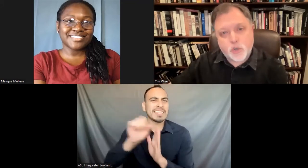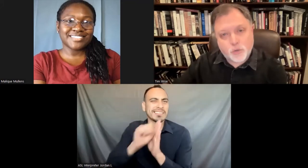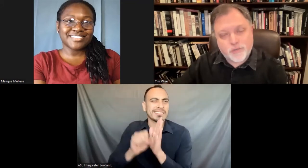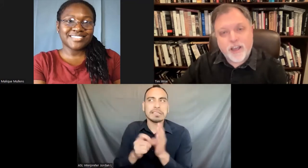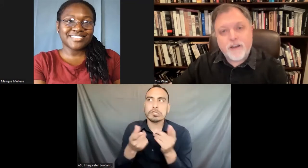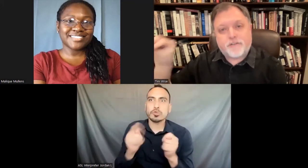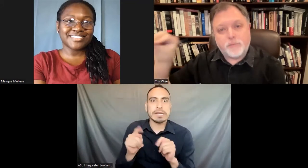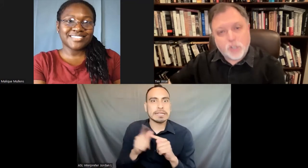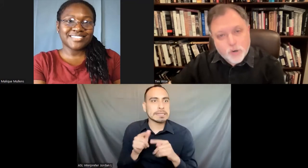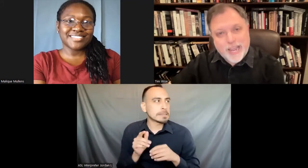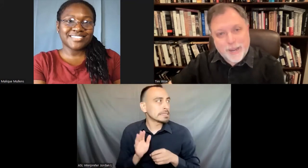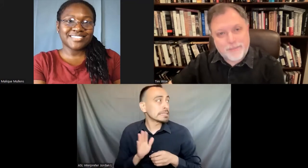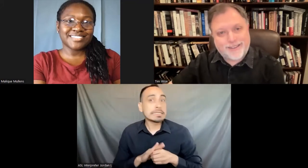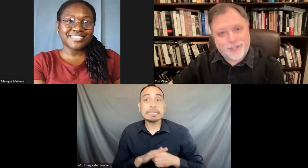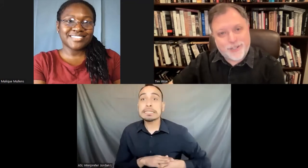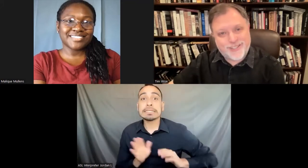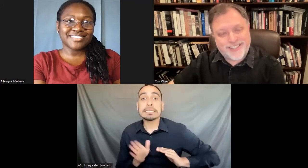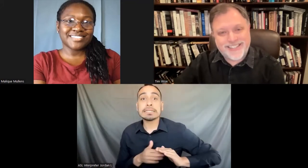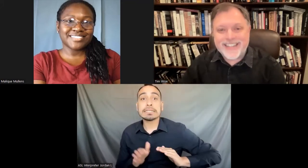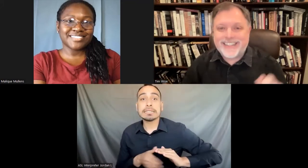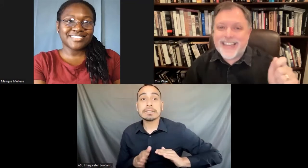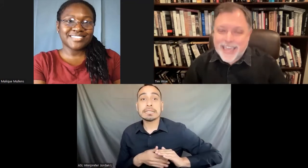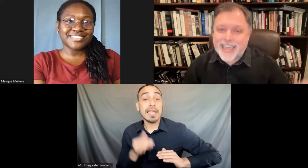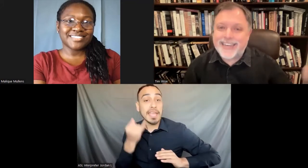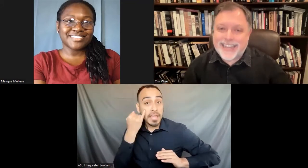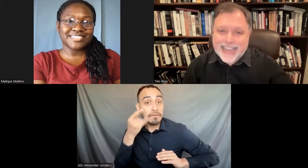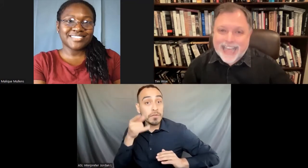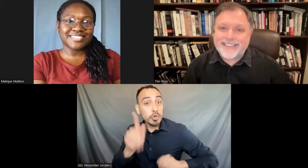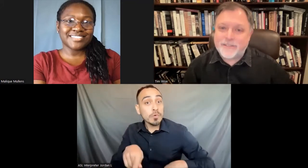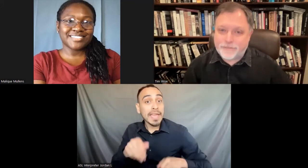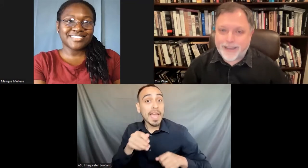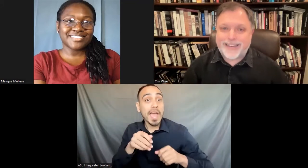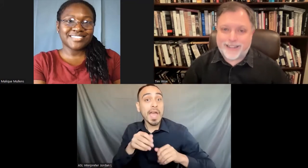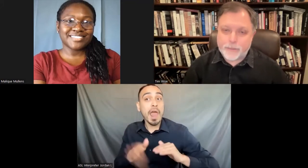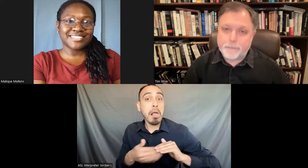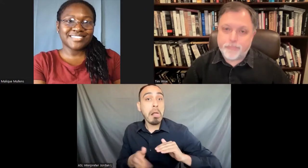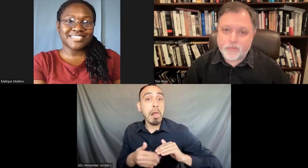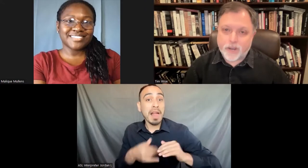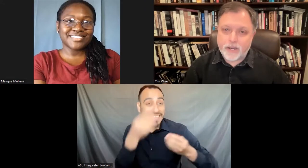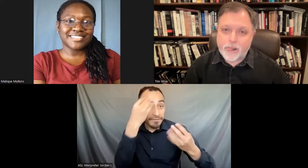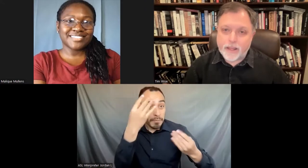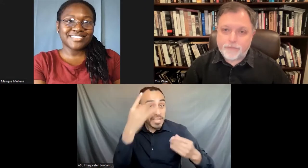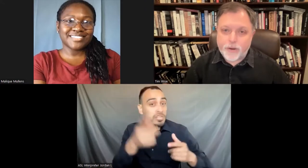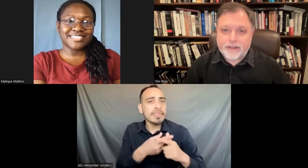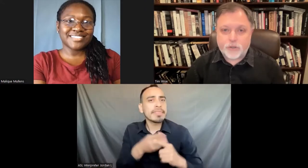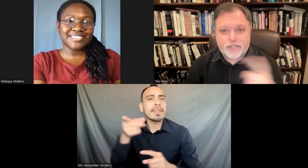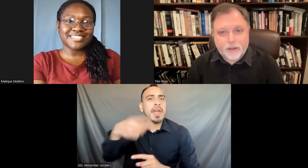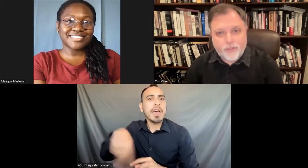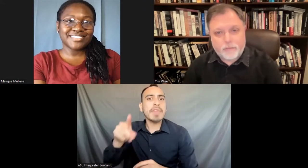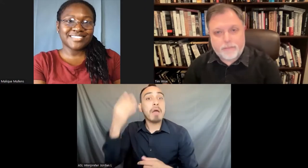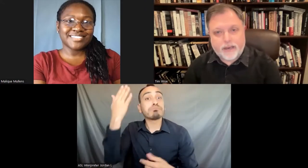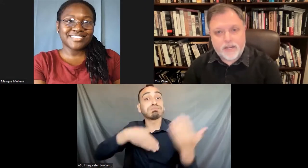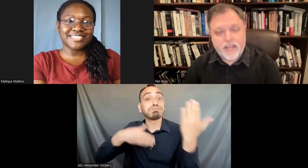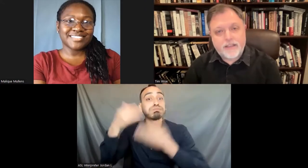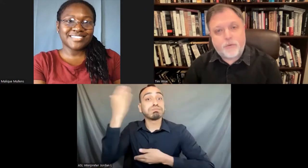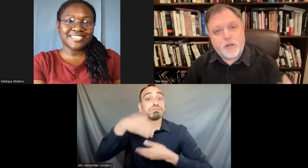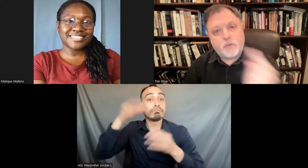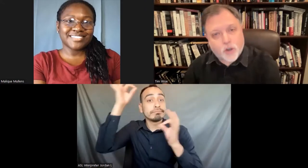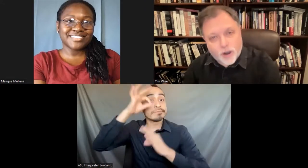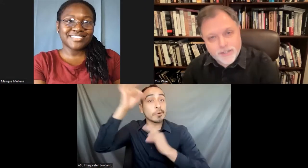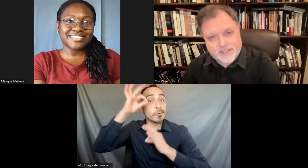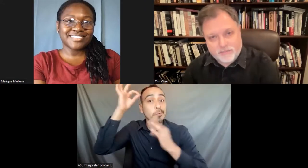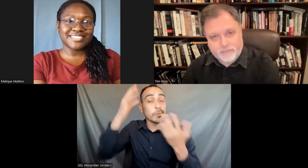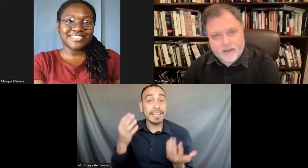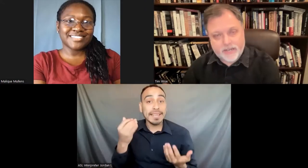keep children from learning about injustice, then they can't get active fighting it. Right? If we never tell them about it, if we